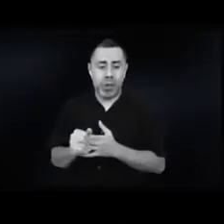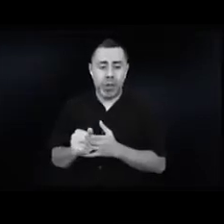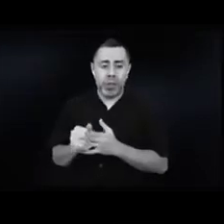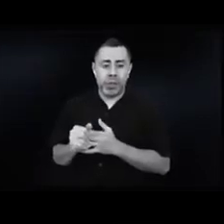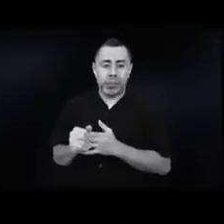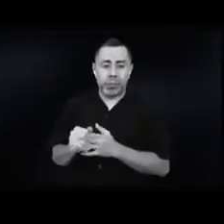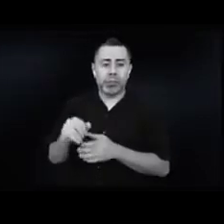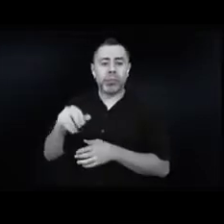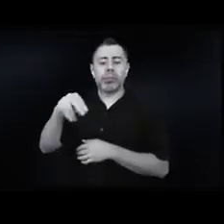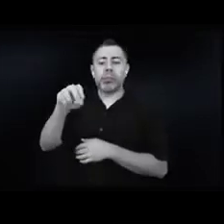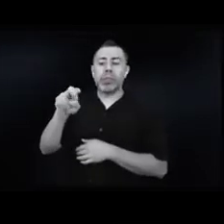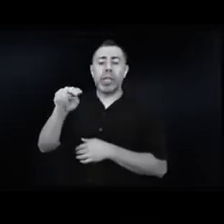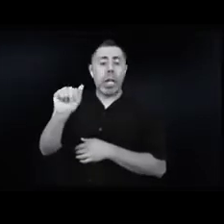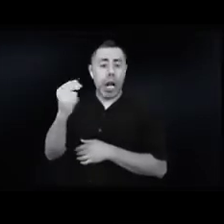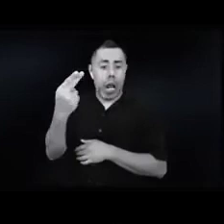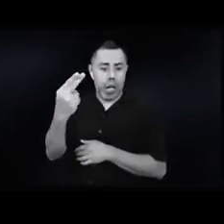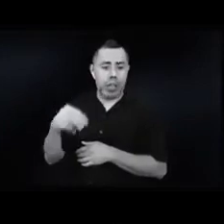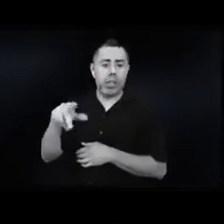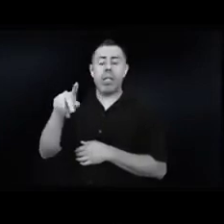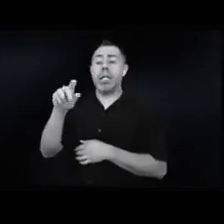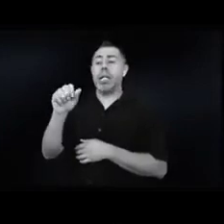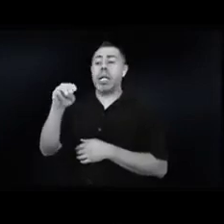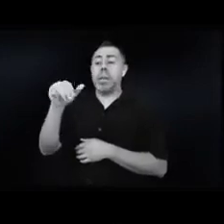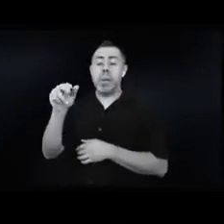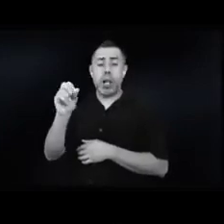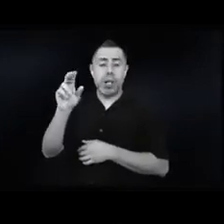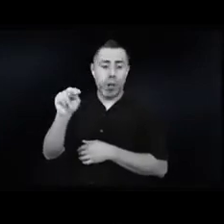grandmother. So this is the piece.